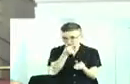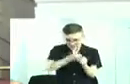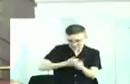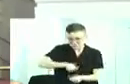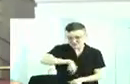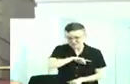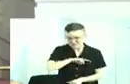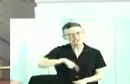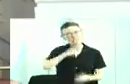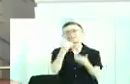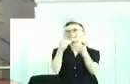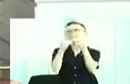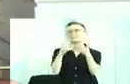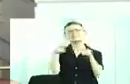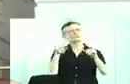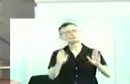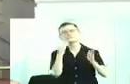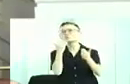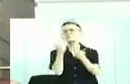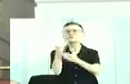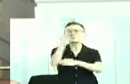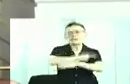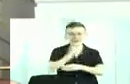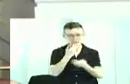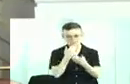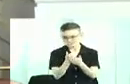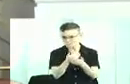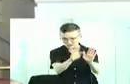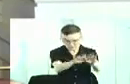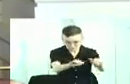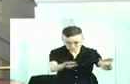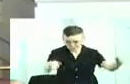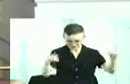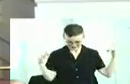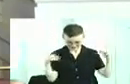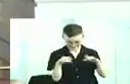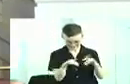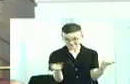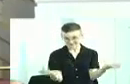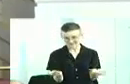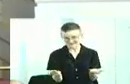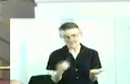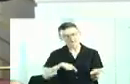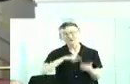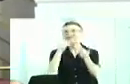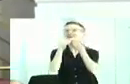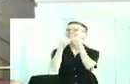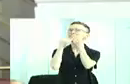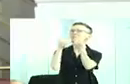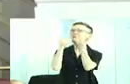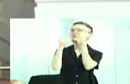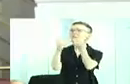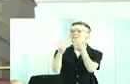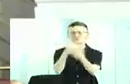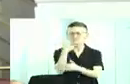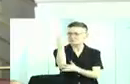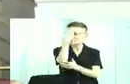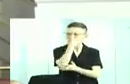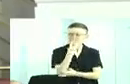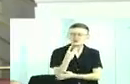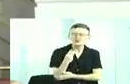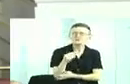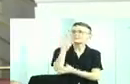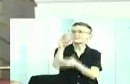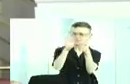thanks for the goodness of this day and the goodness of each of your children who you have gathered here. We give you thanks for the beauty of the story